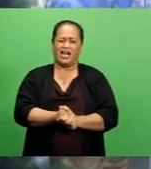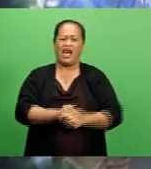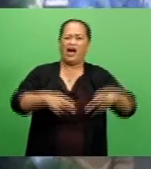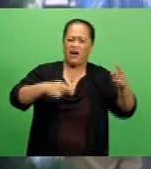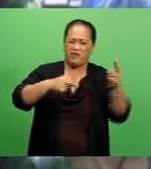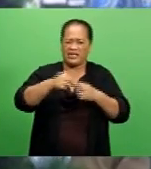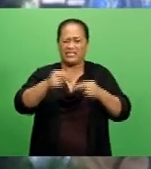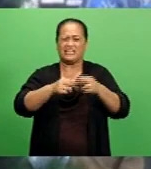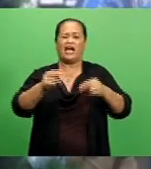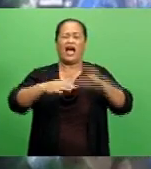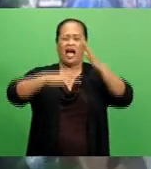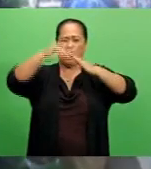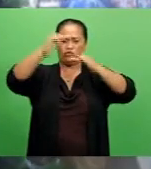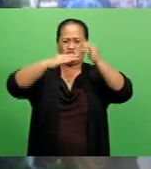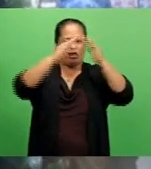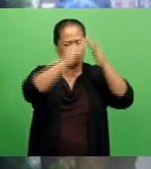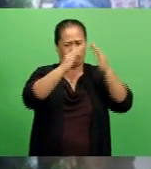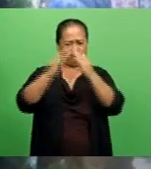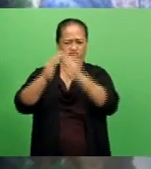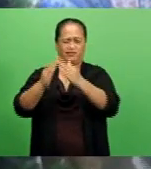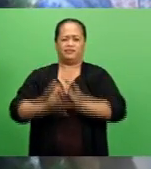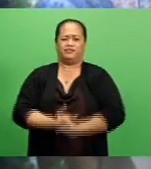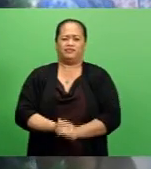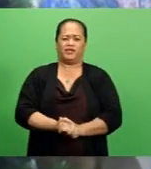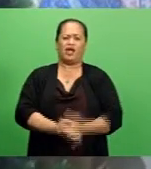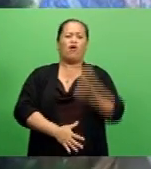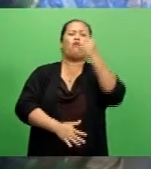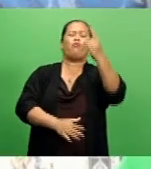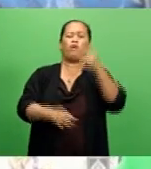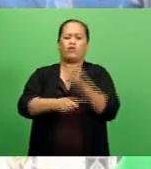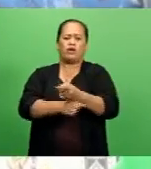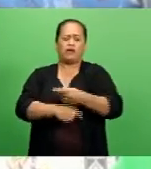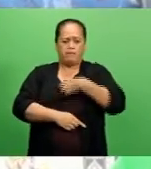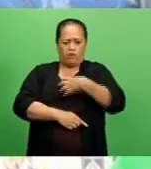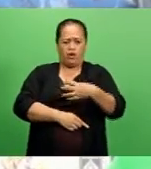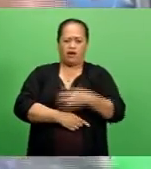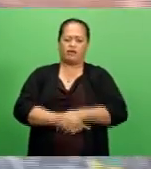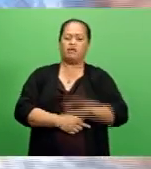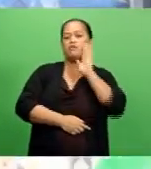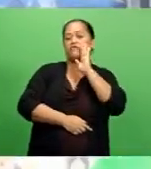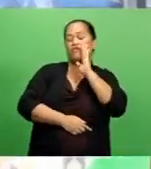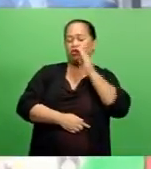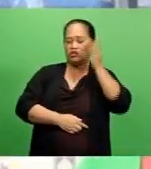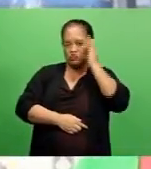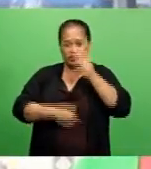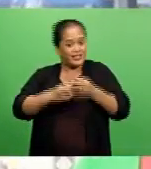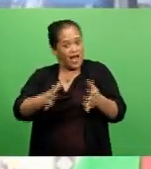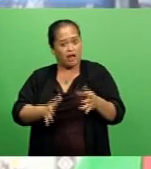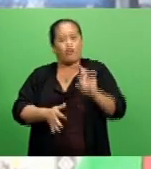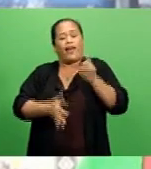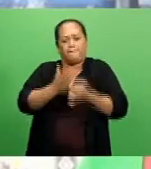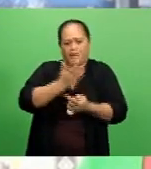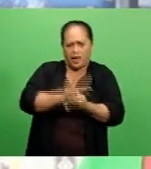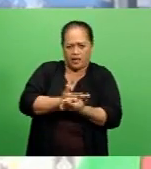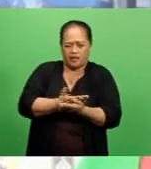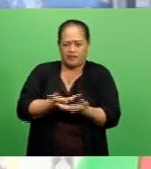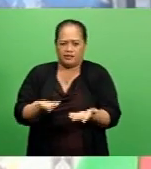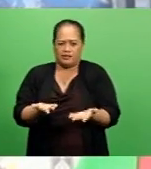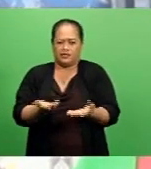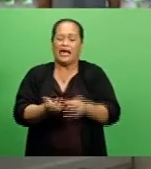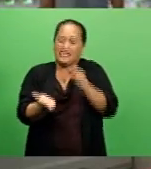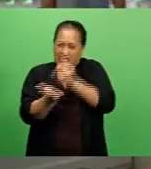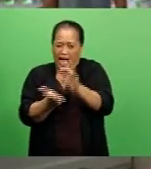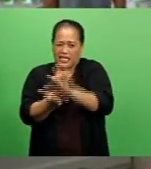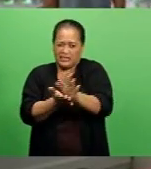house. With only 1 week remaining before school starts, businesses are hopeful sale would pick up. However,